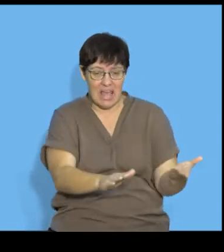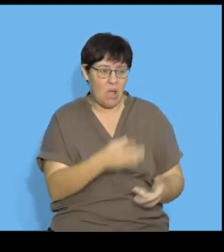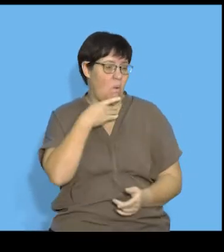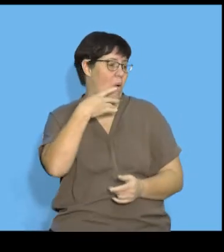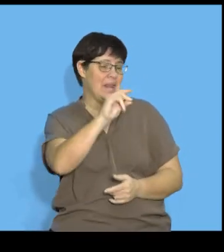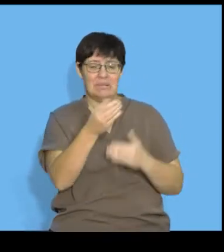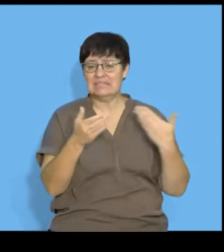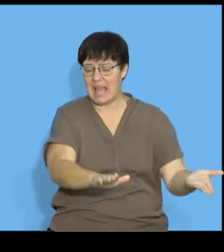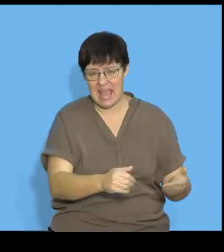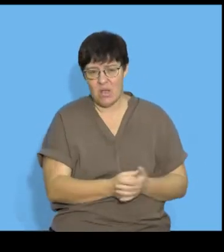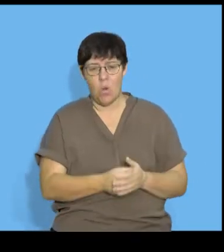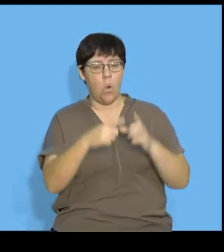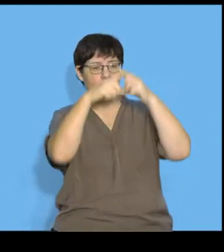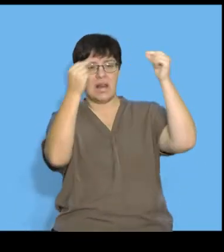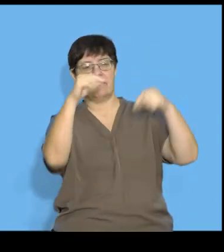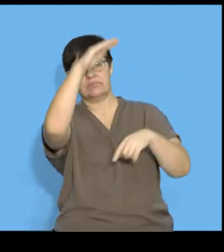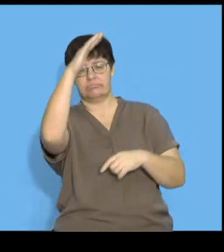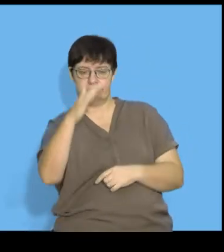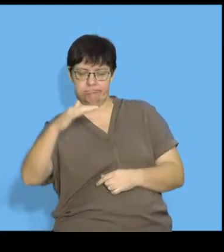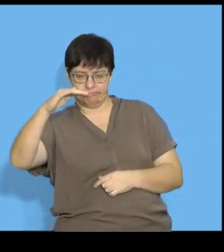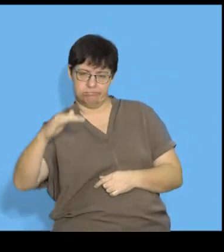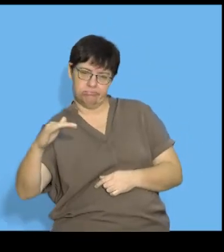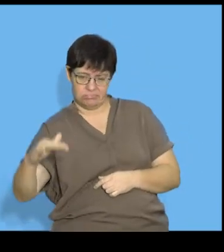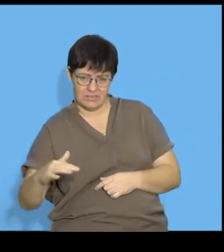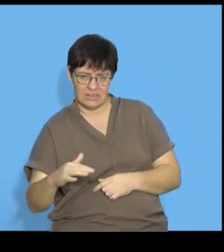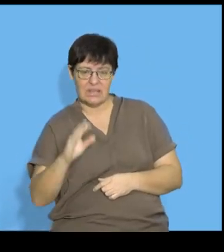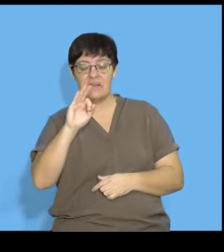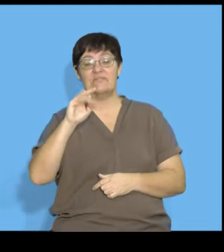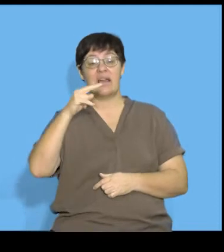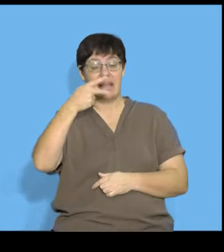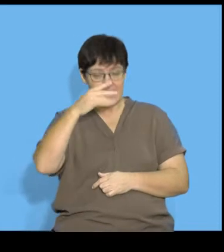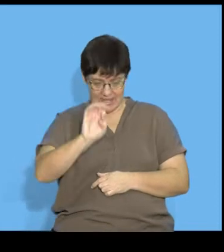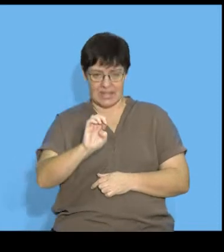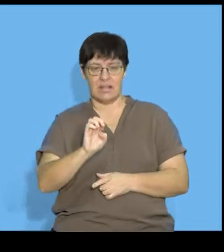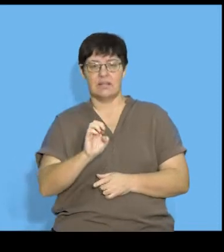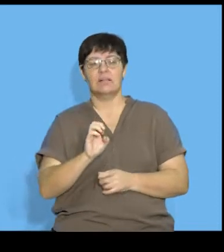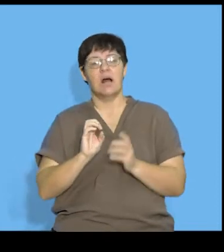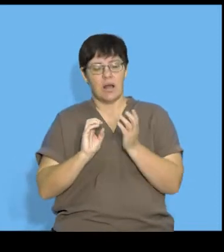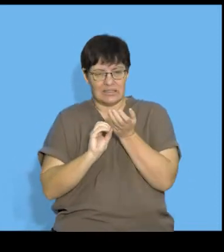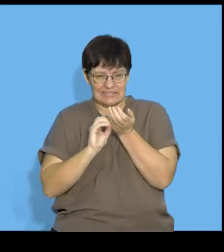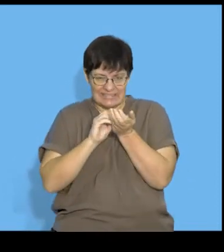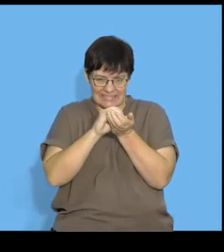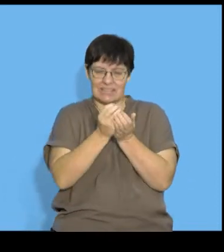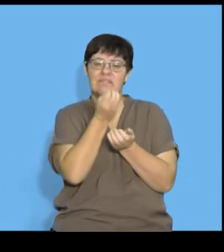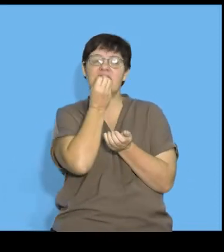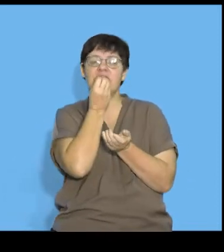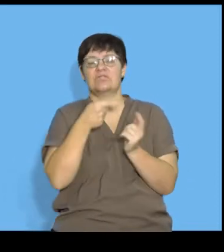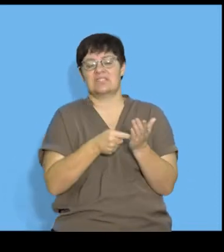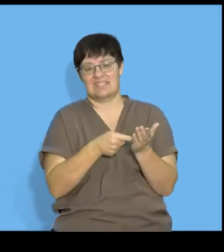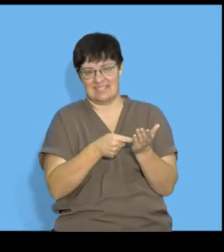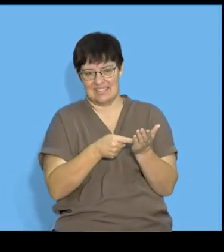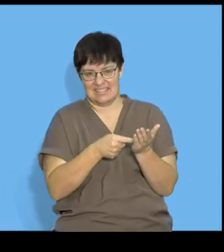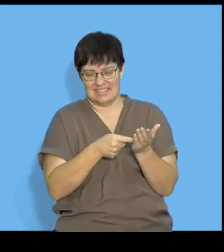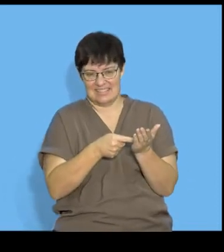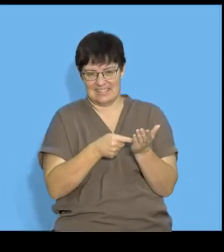dies, or if the leaves fall from the tree, right, the fungus is going to take all that food from that dead